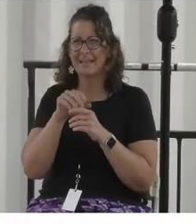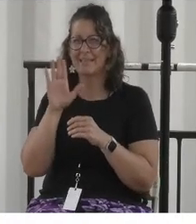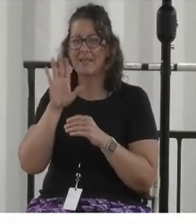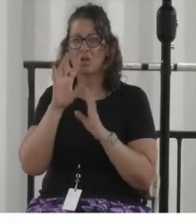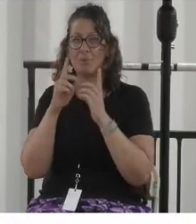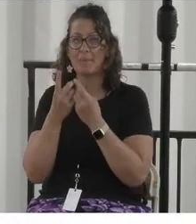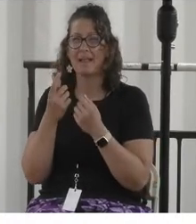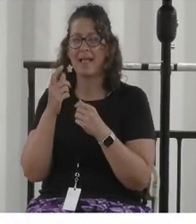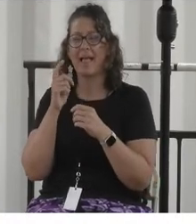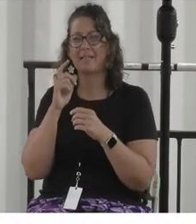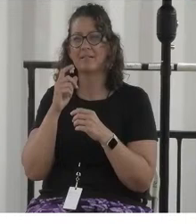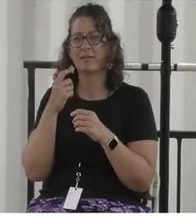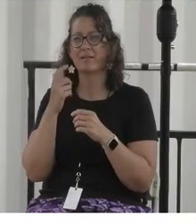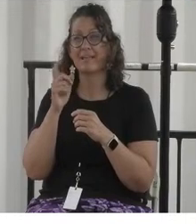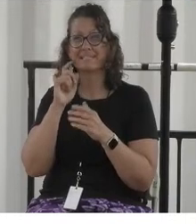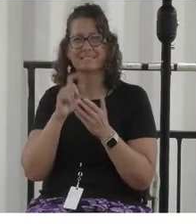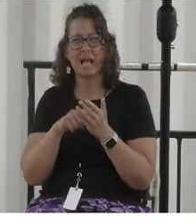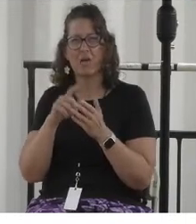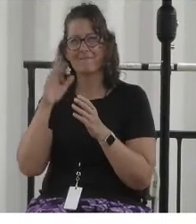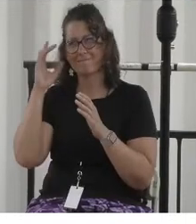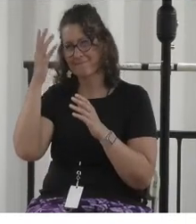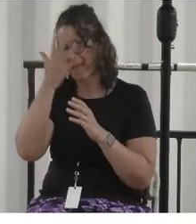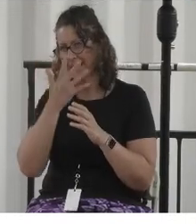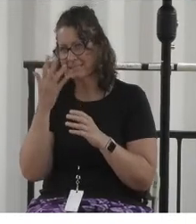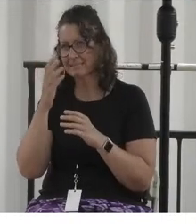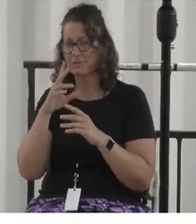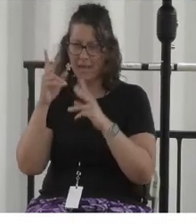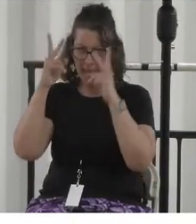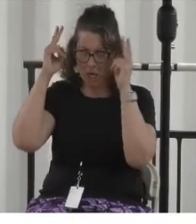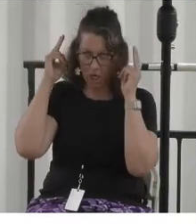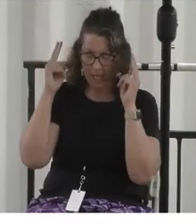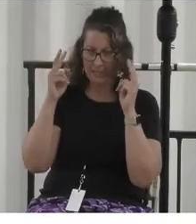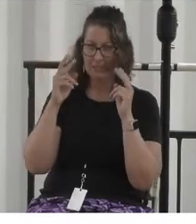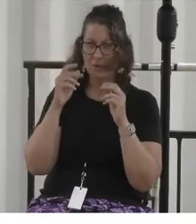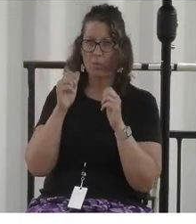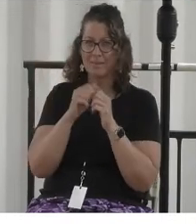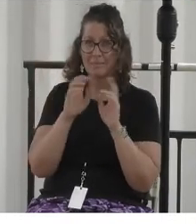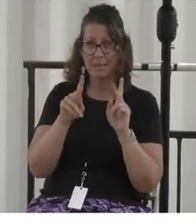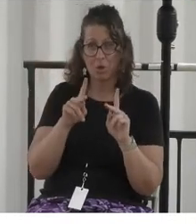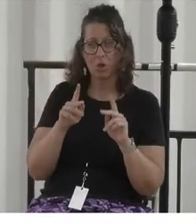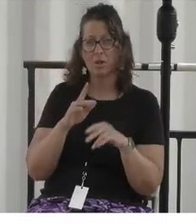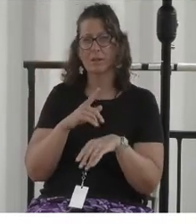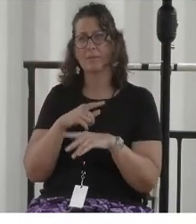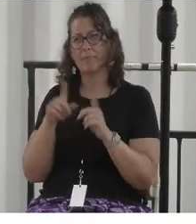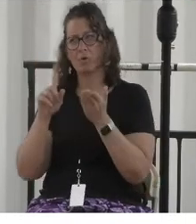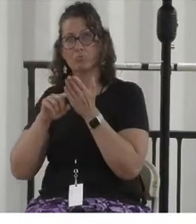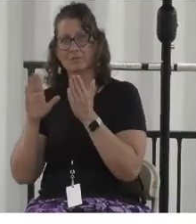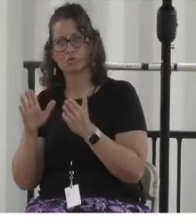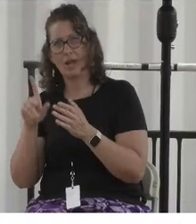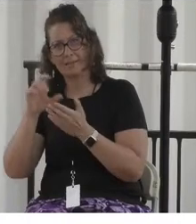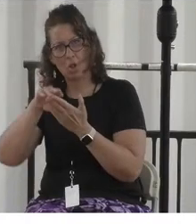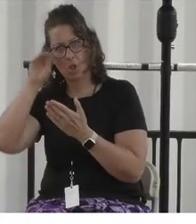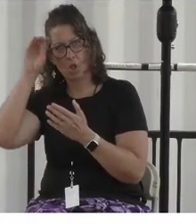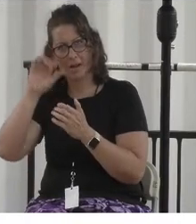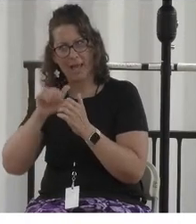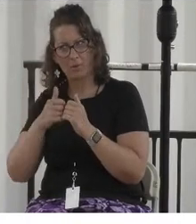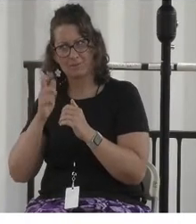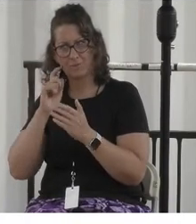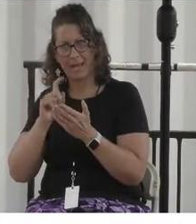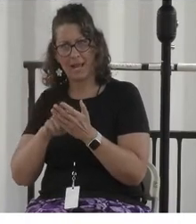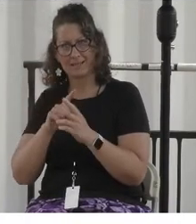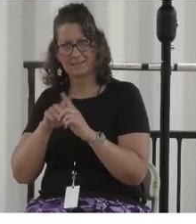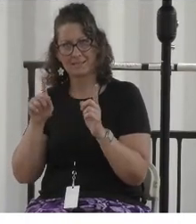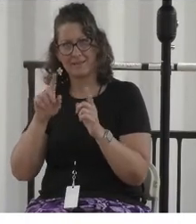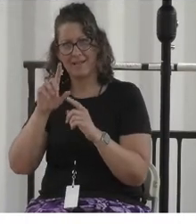telling apart faces, for example, or haircuts and things like that. But we need, a researcher has to learn how to tell different